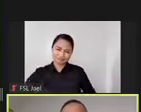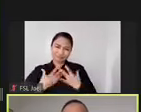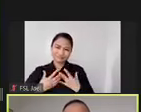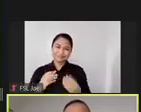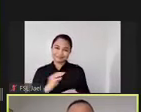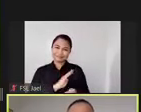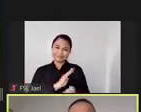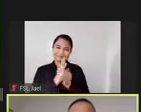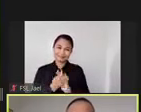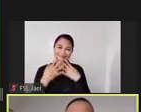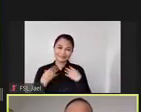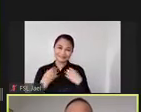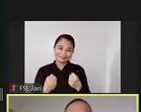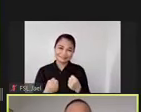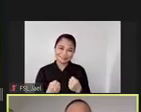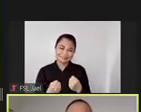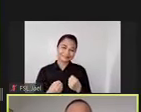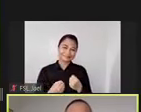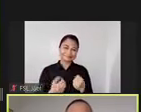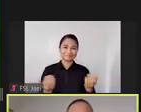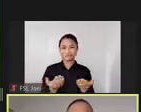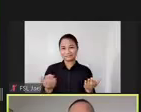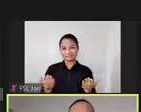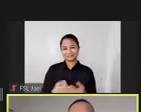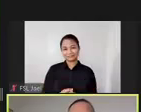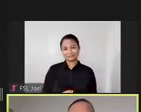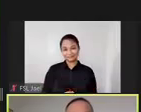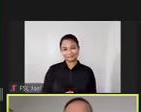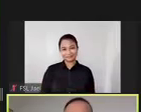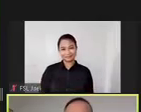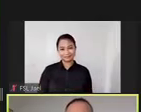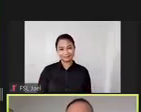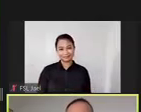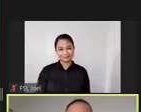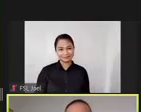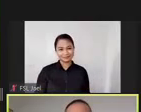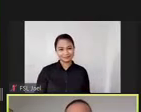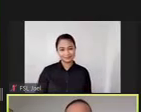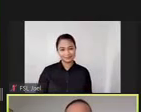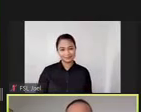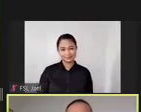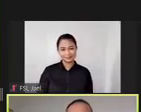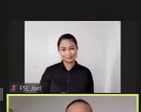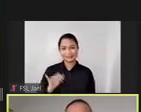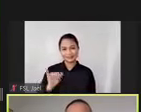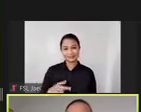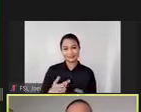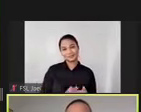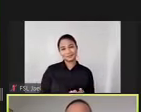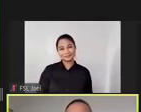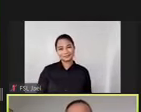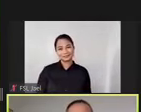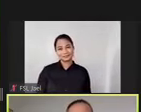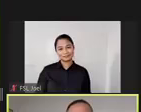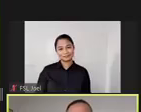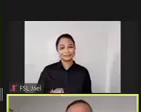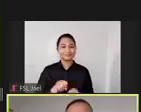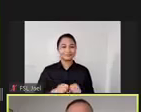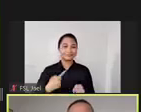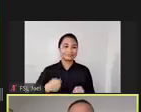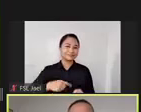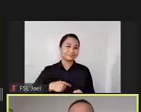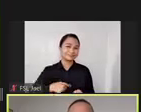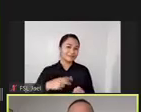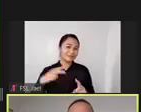problems. If I am to apply the 3-0 principles in this program, we have built an ecosystem of inclusion,